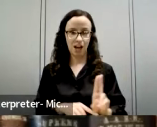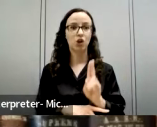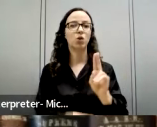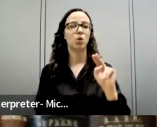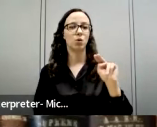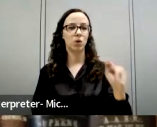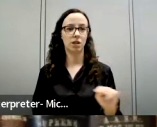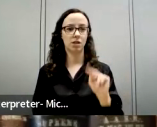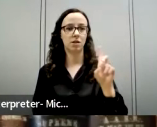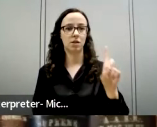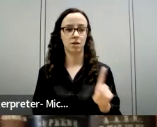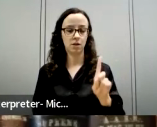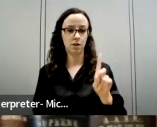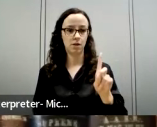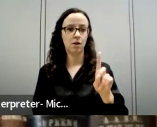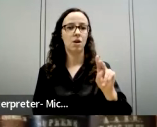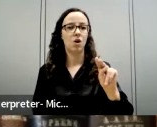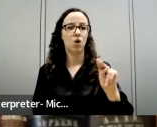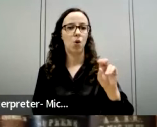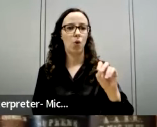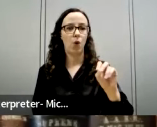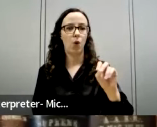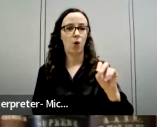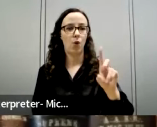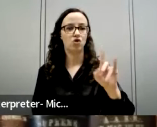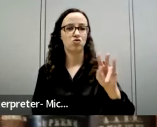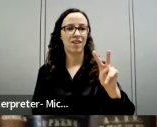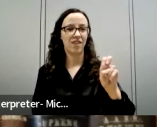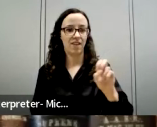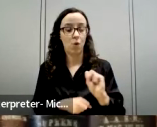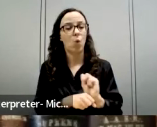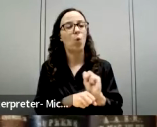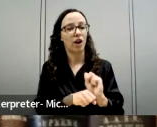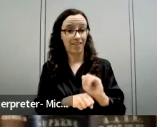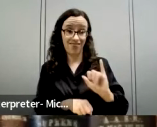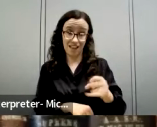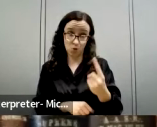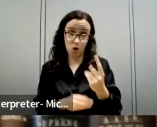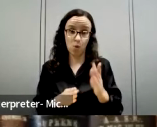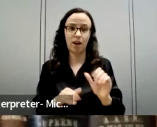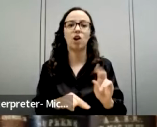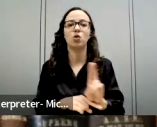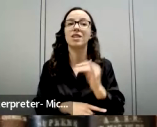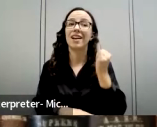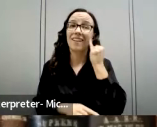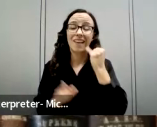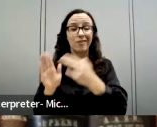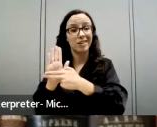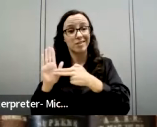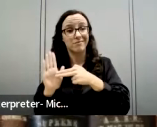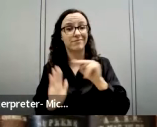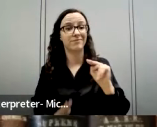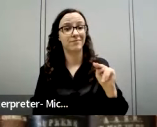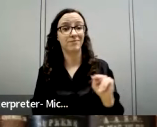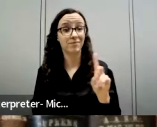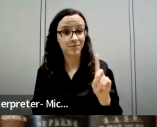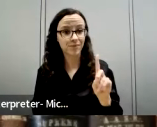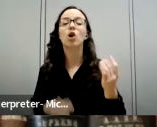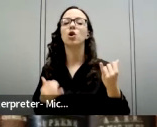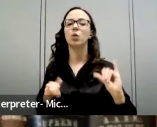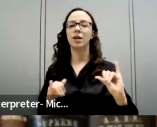So this is one way that you could include it. Like Cristal mentioned, if it has a no derivative, you can still use it